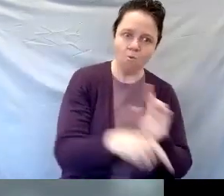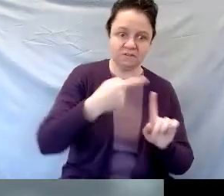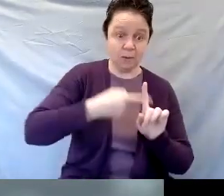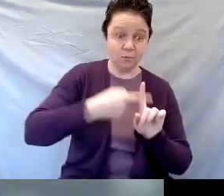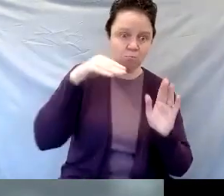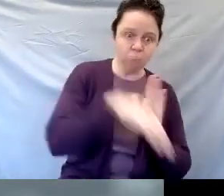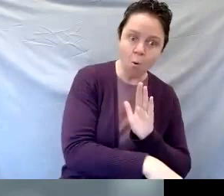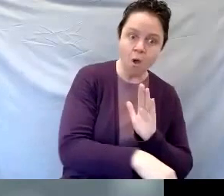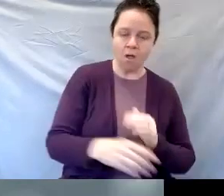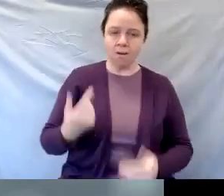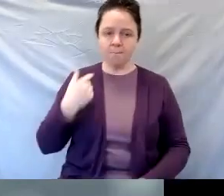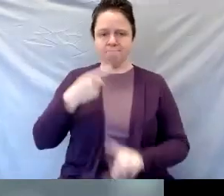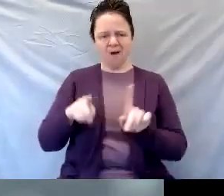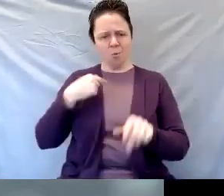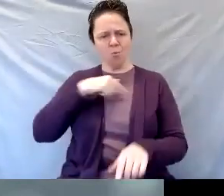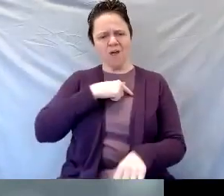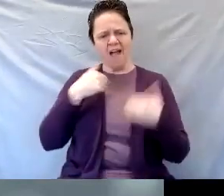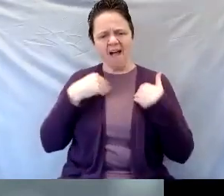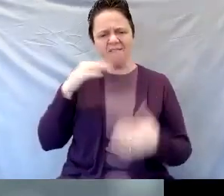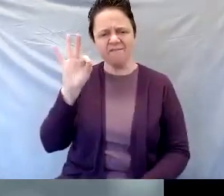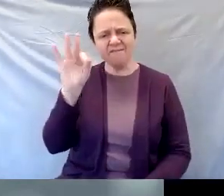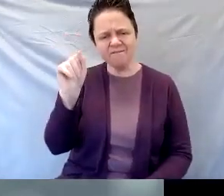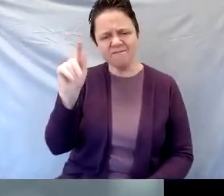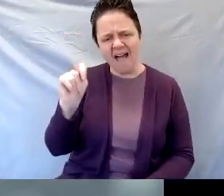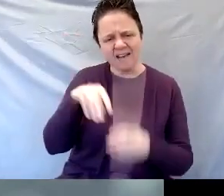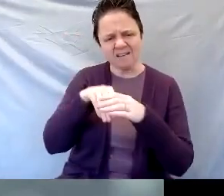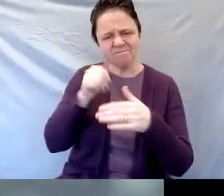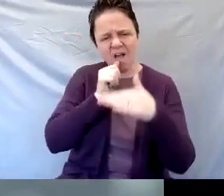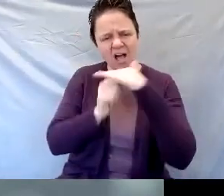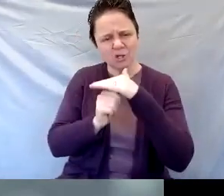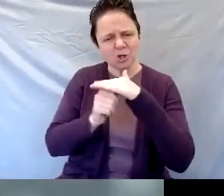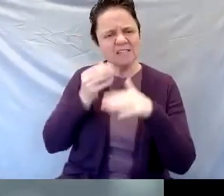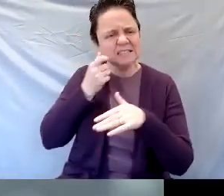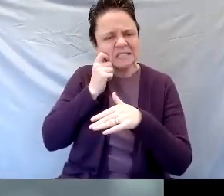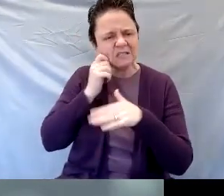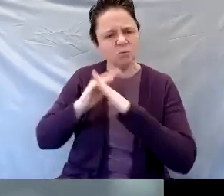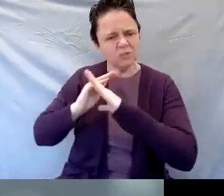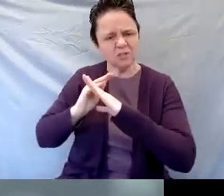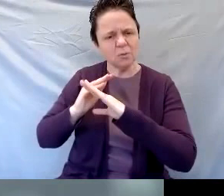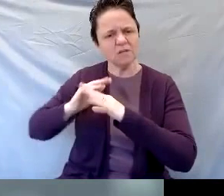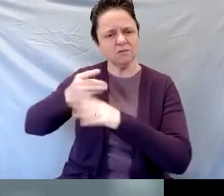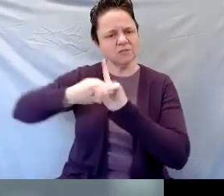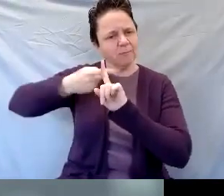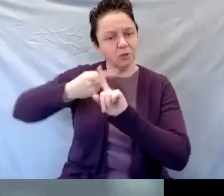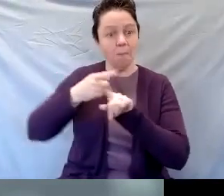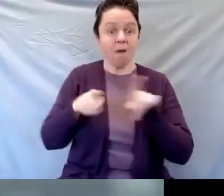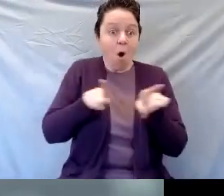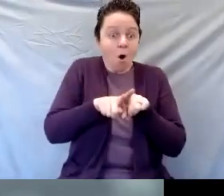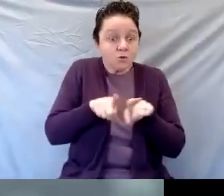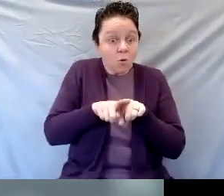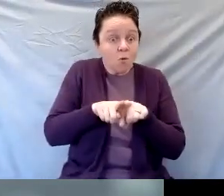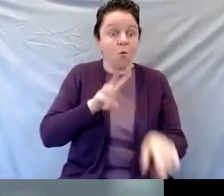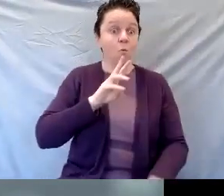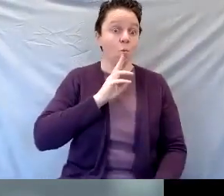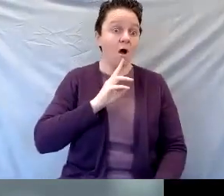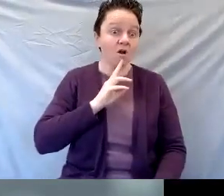have skin and we have fat for insulation and all that stuff, but the water inside of our bodies really helps from those giant fluctuations that we